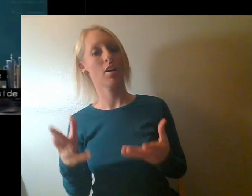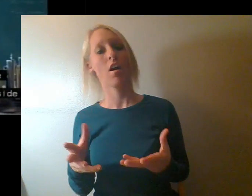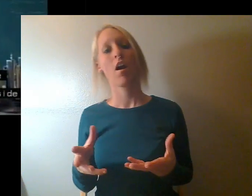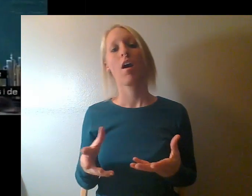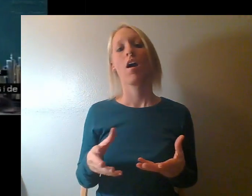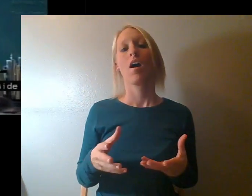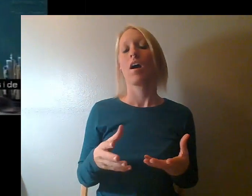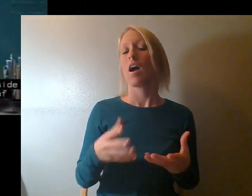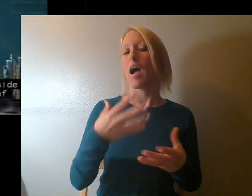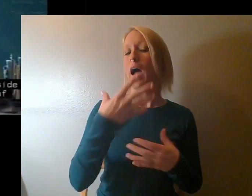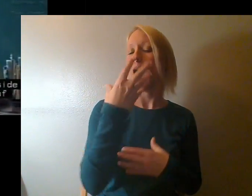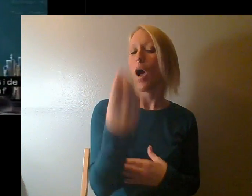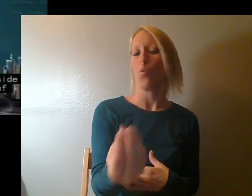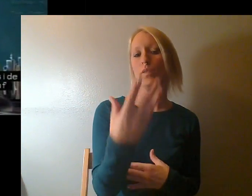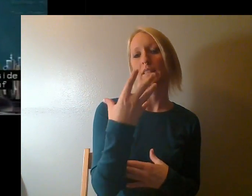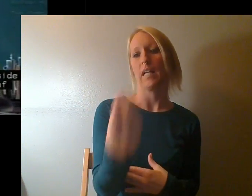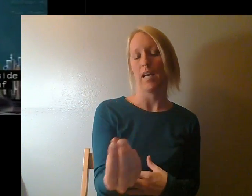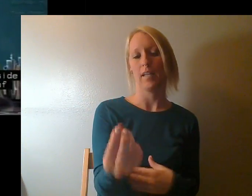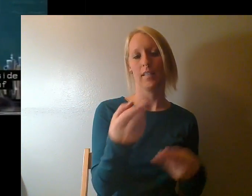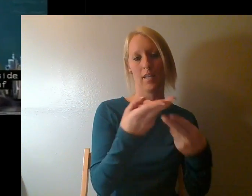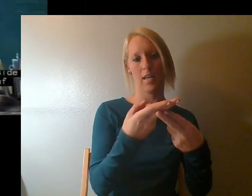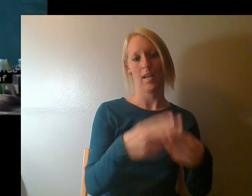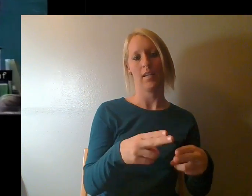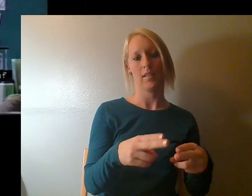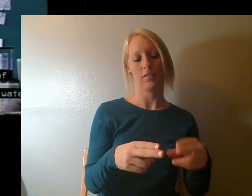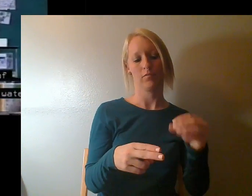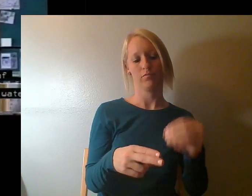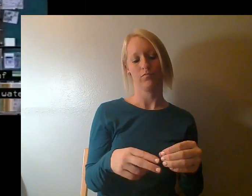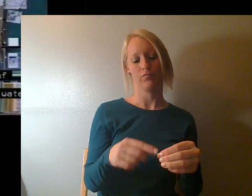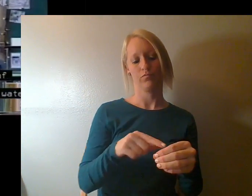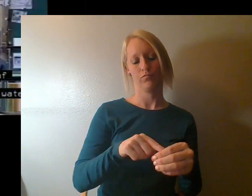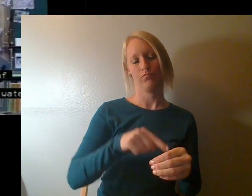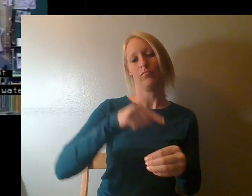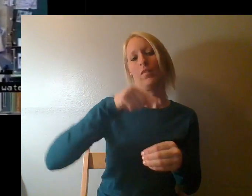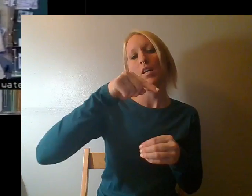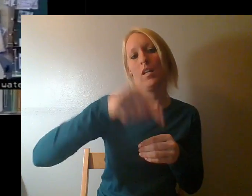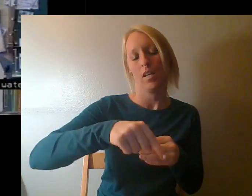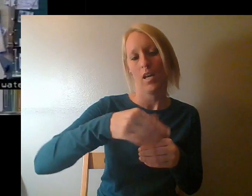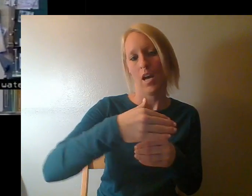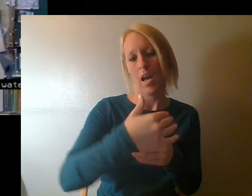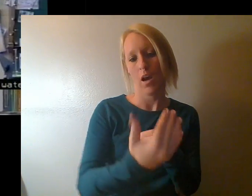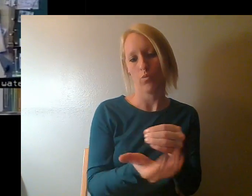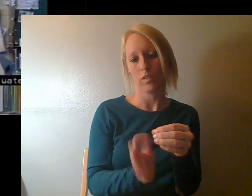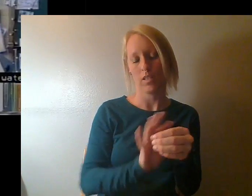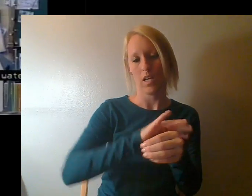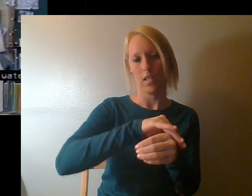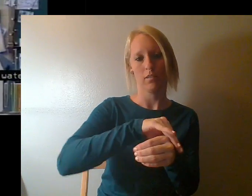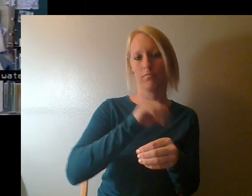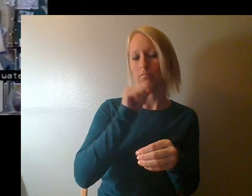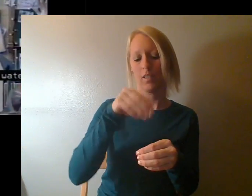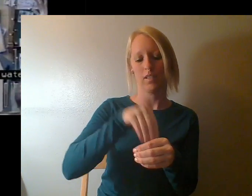water. Inside the egg, there's all sorts of other stuff. So if I put an egg in pure water, what should happen to it?